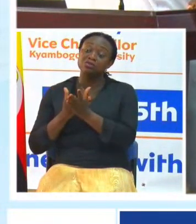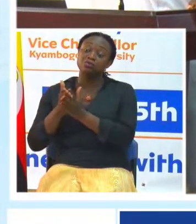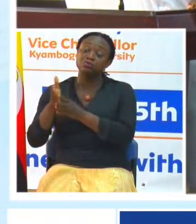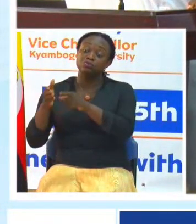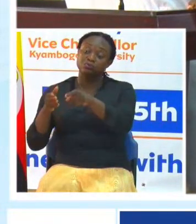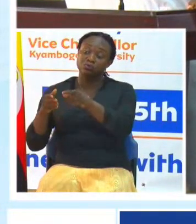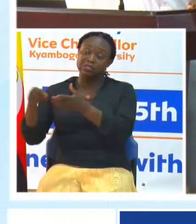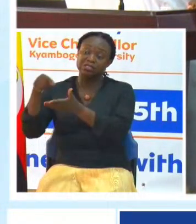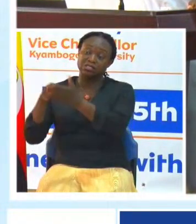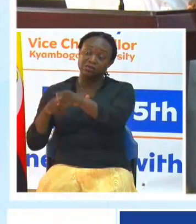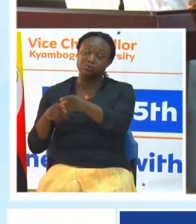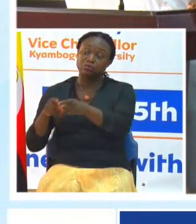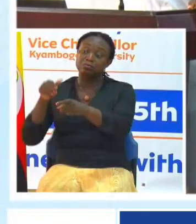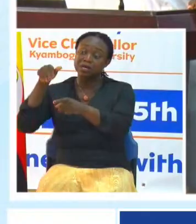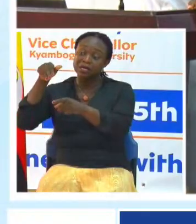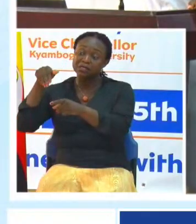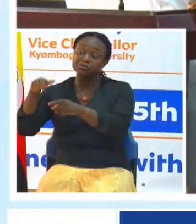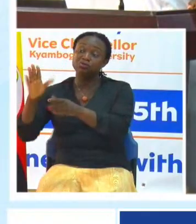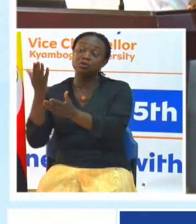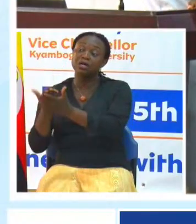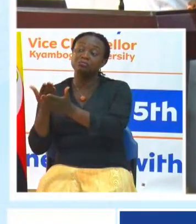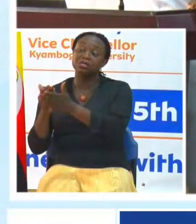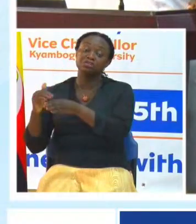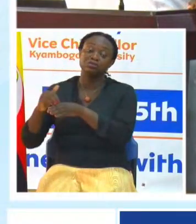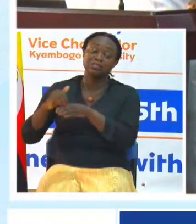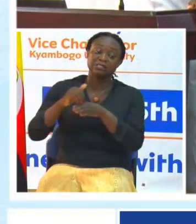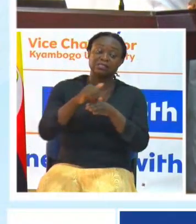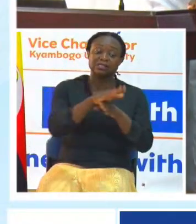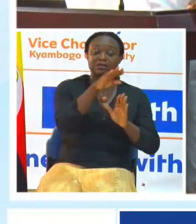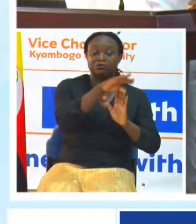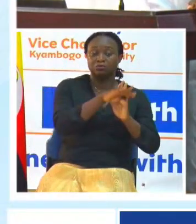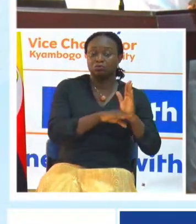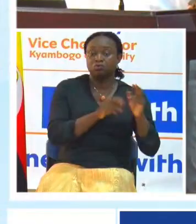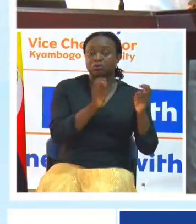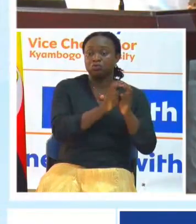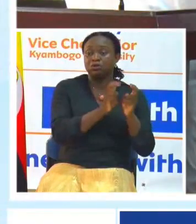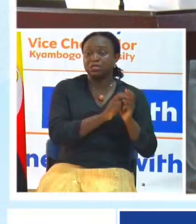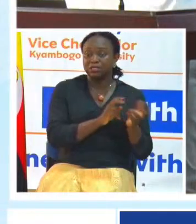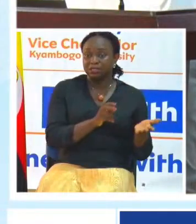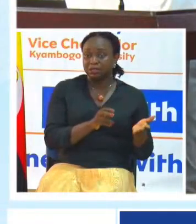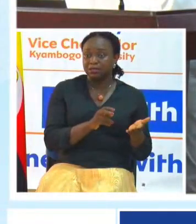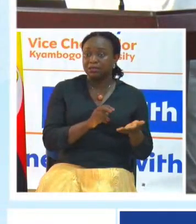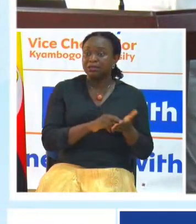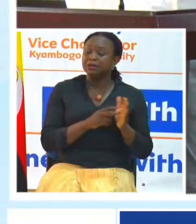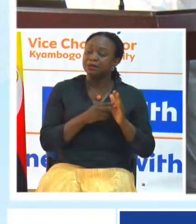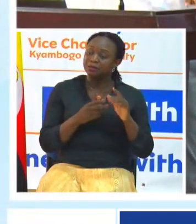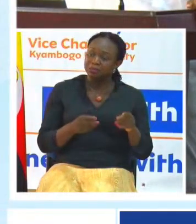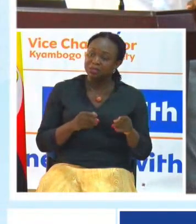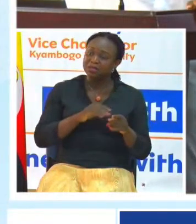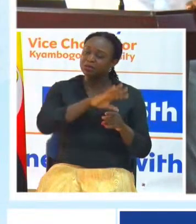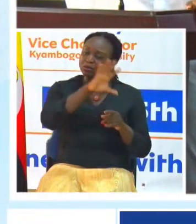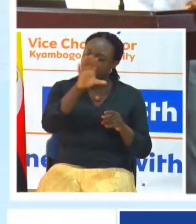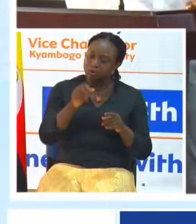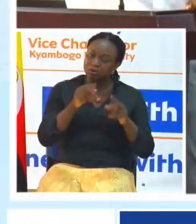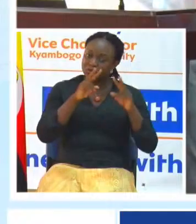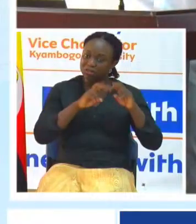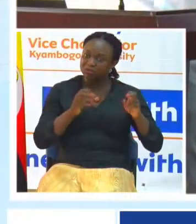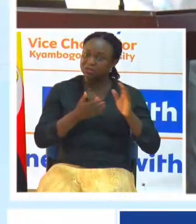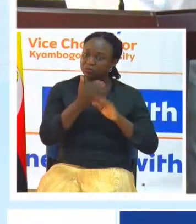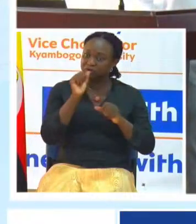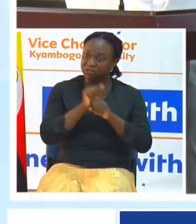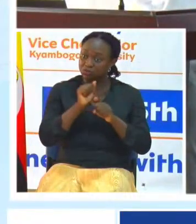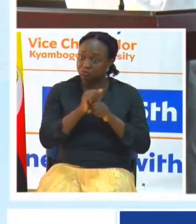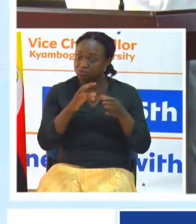portal, they send your applications to your program coordinators or the research professors that you are actually going to work with,